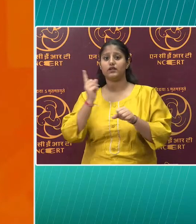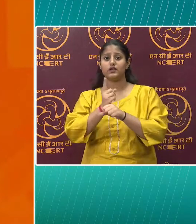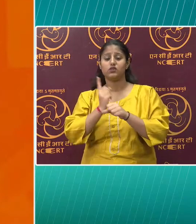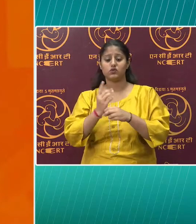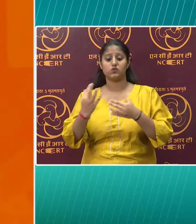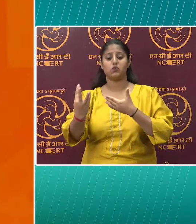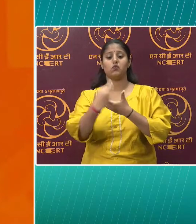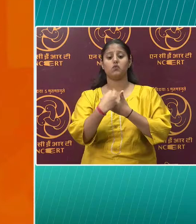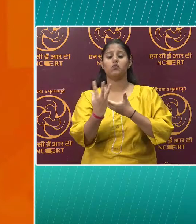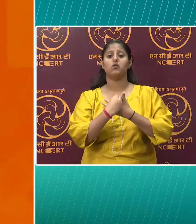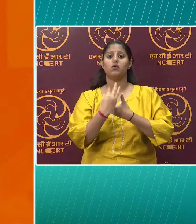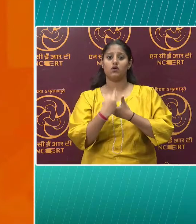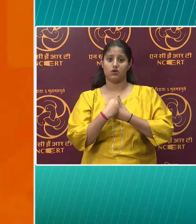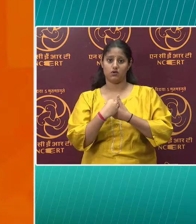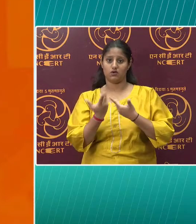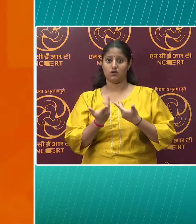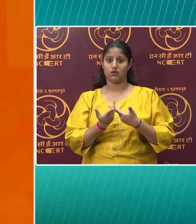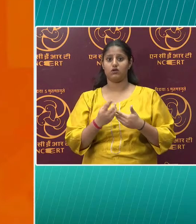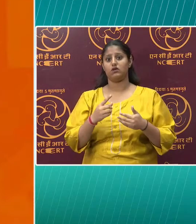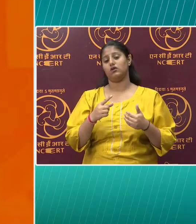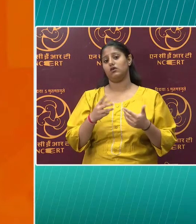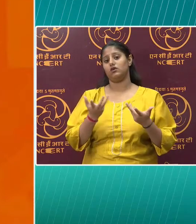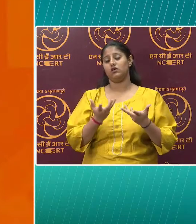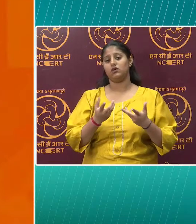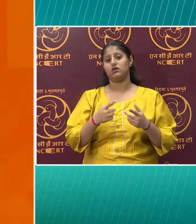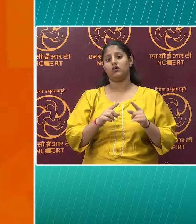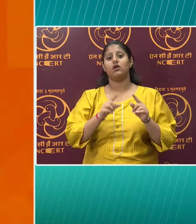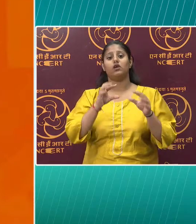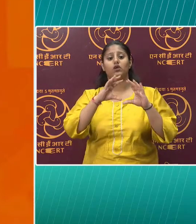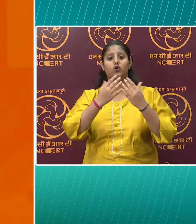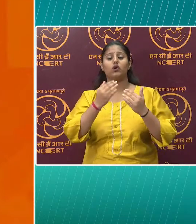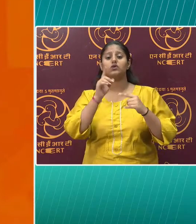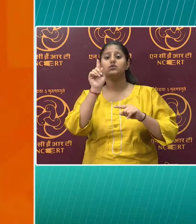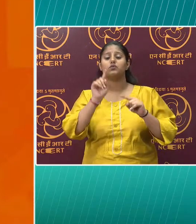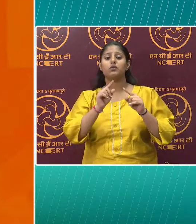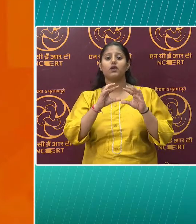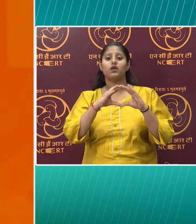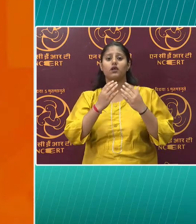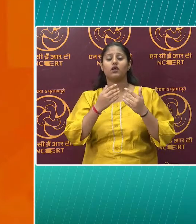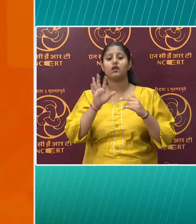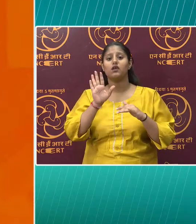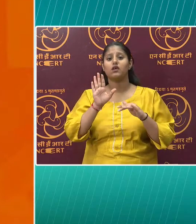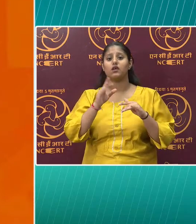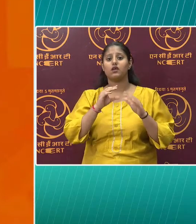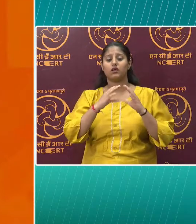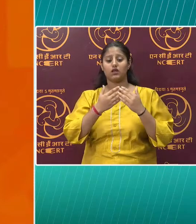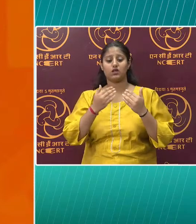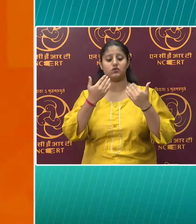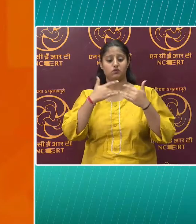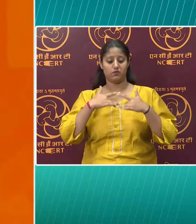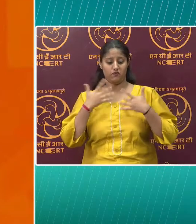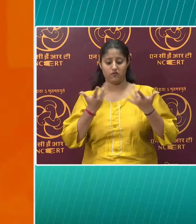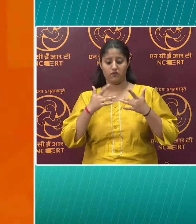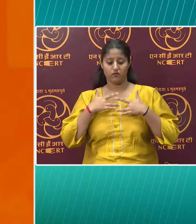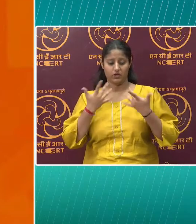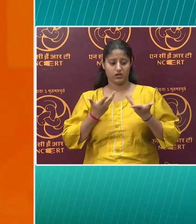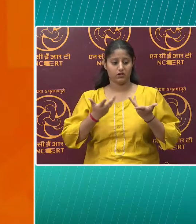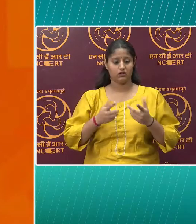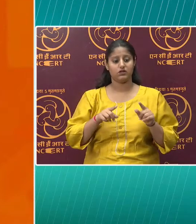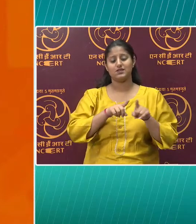time that they are devoting in the classroom can also be devoted in the field. Like, for